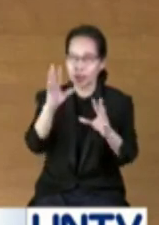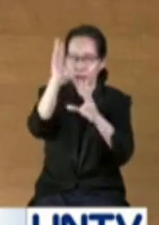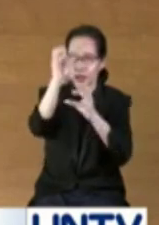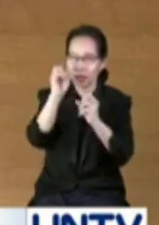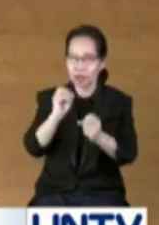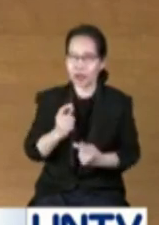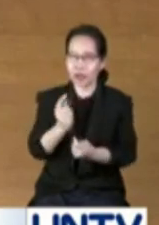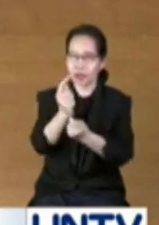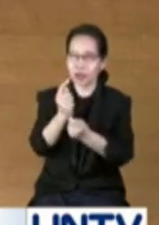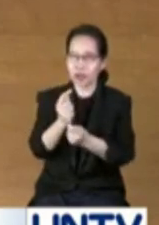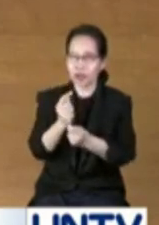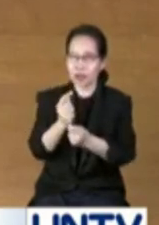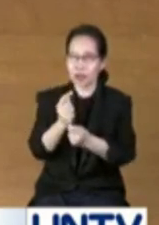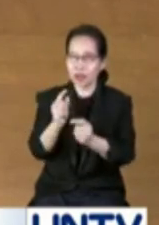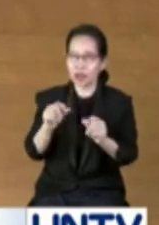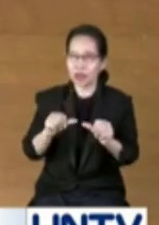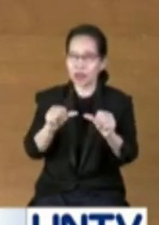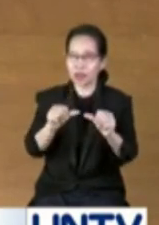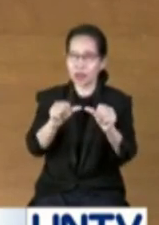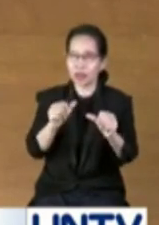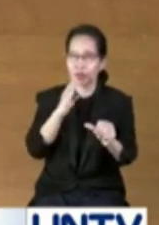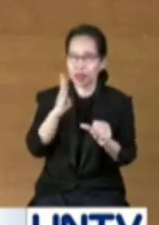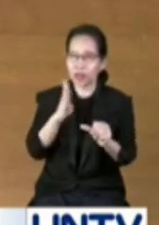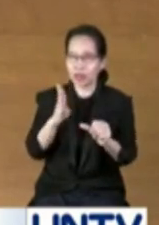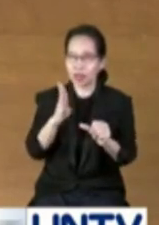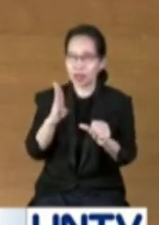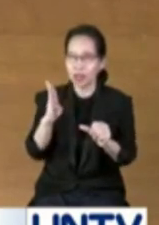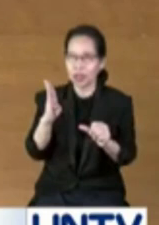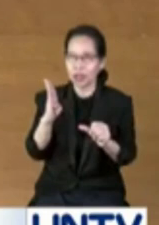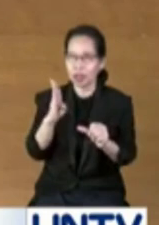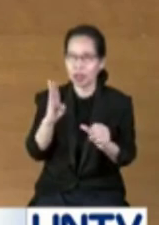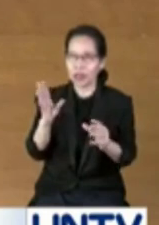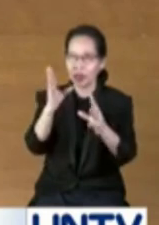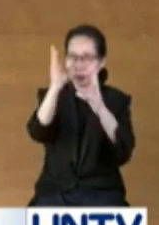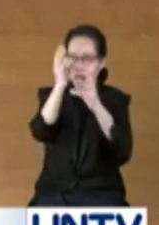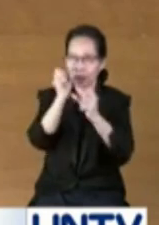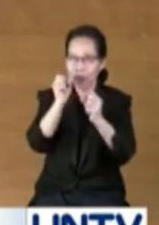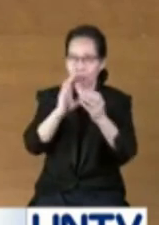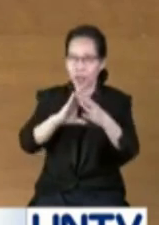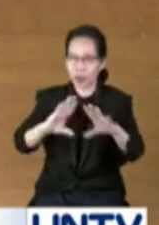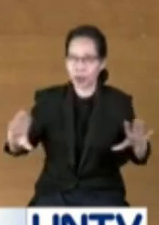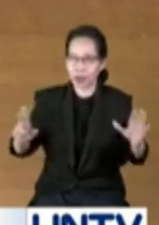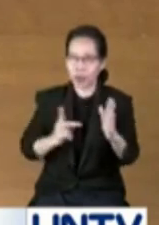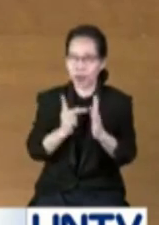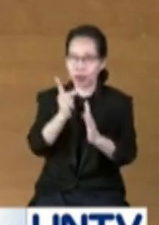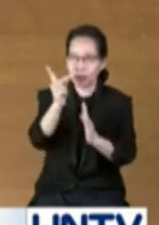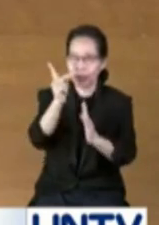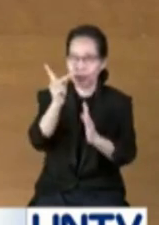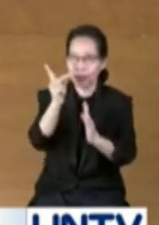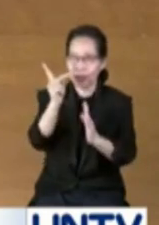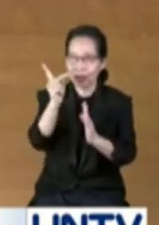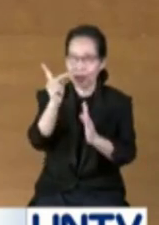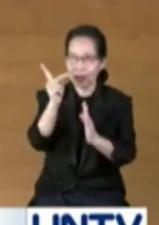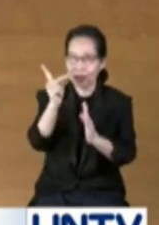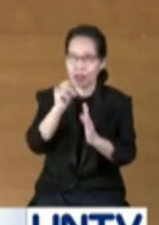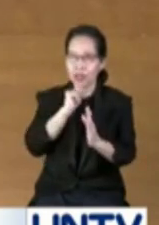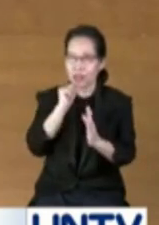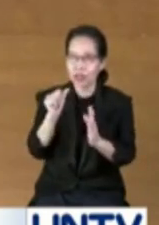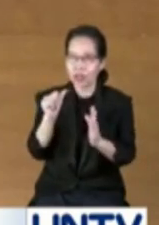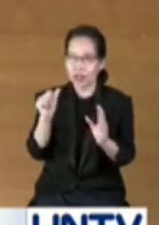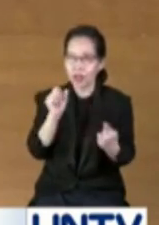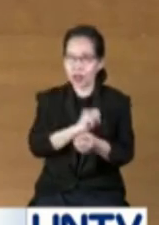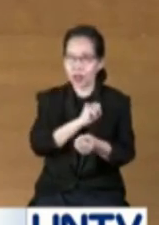us continue to be relentless in our aspiration of peace and progress. This has not been the work of a single